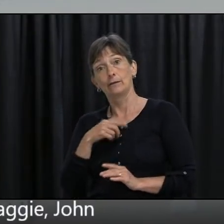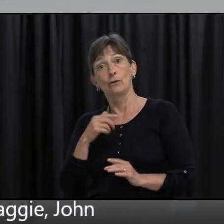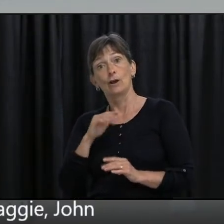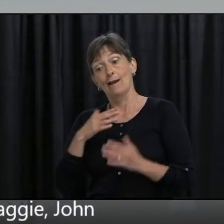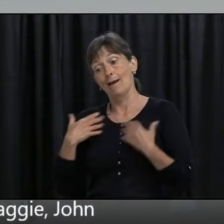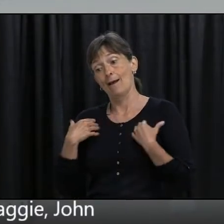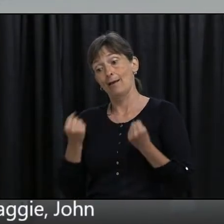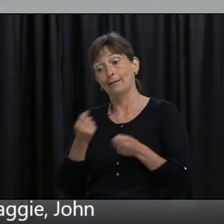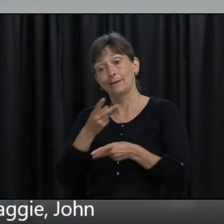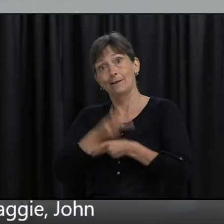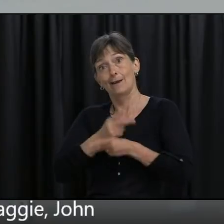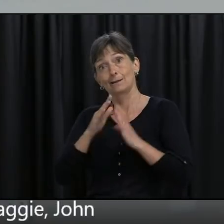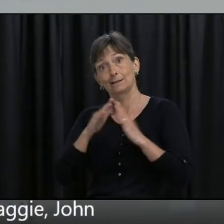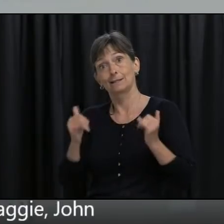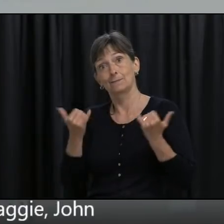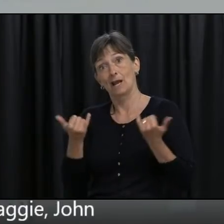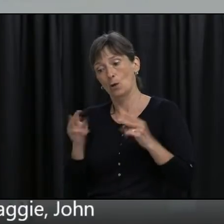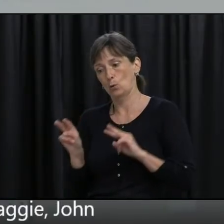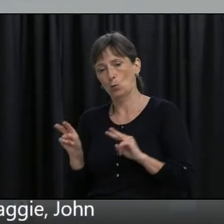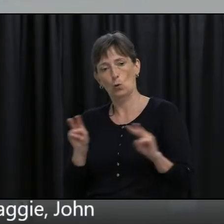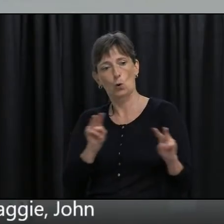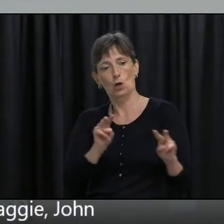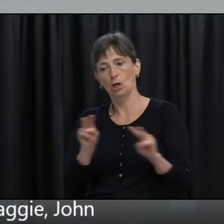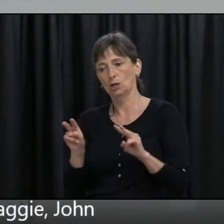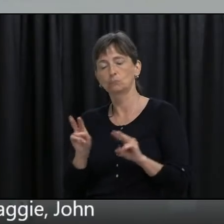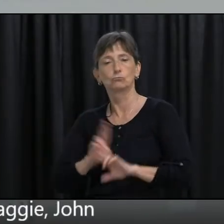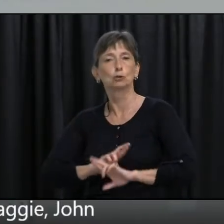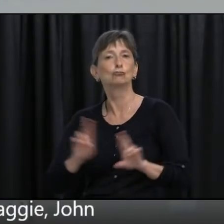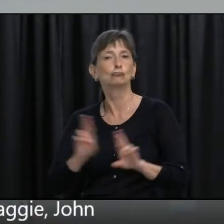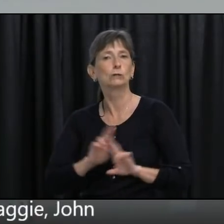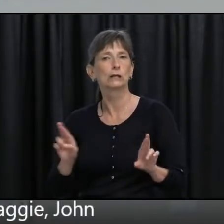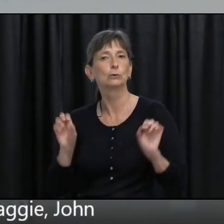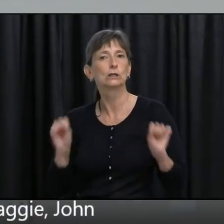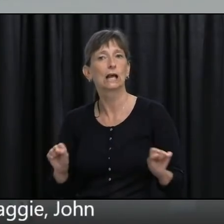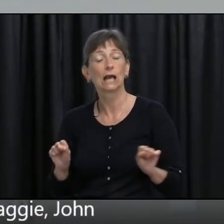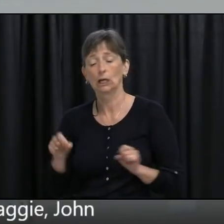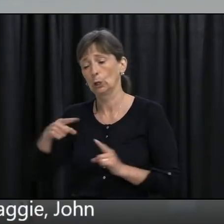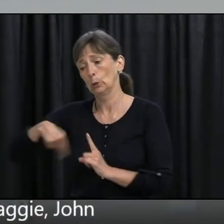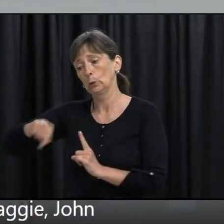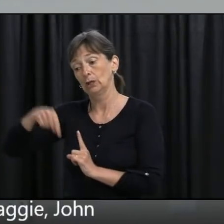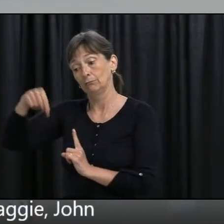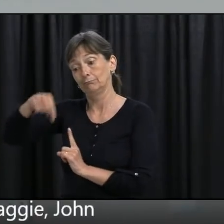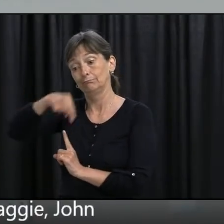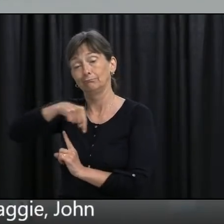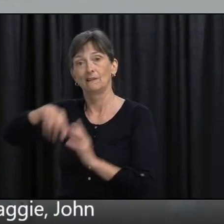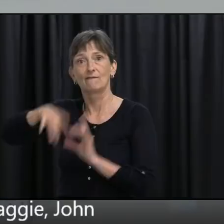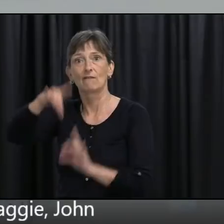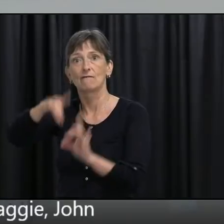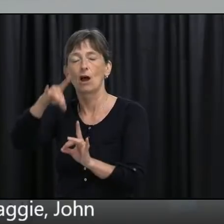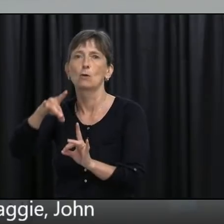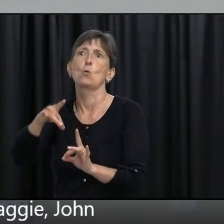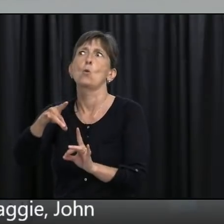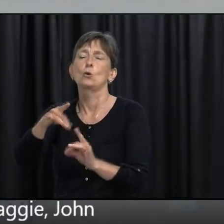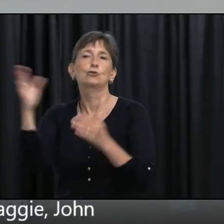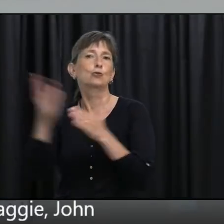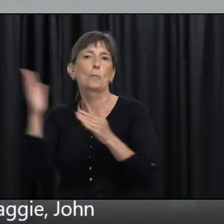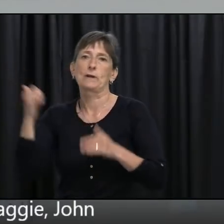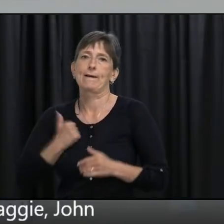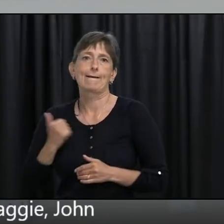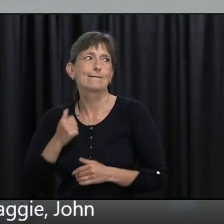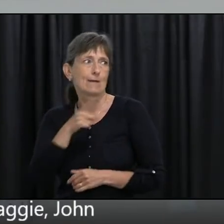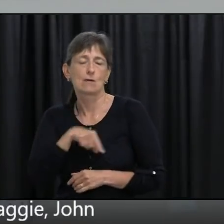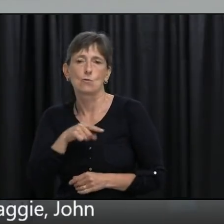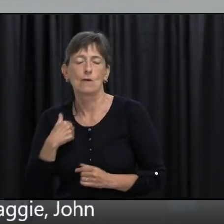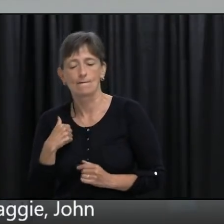them. We have an excellent public health team. We had one of the best contact tracing records in the country, and we have